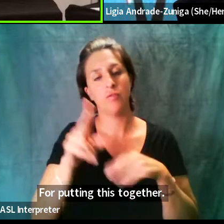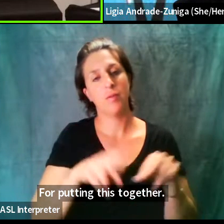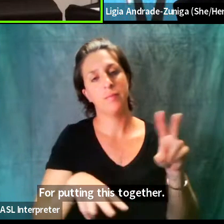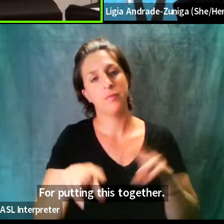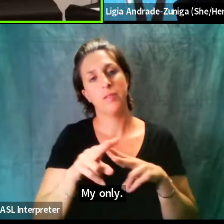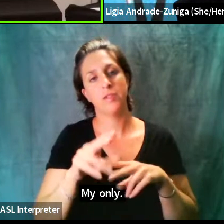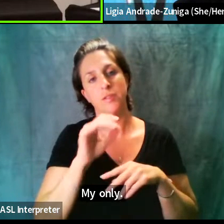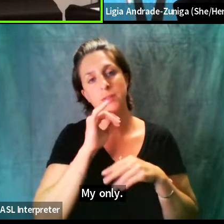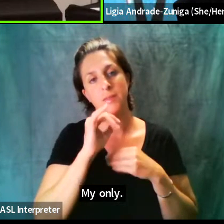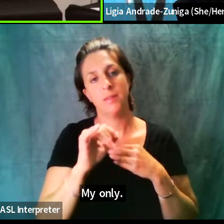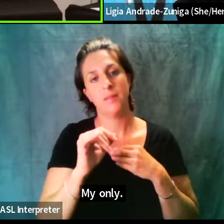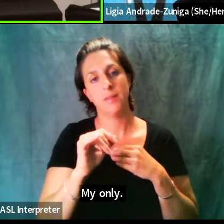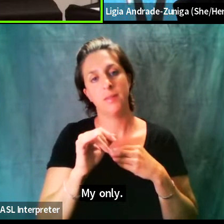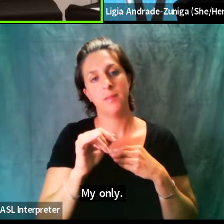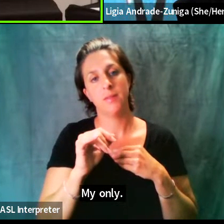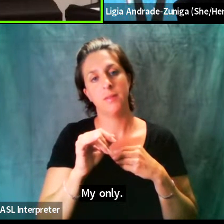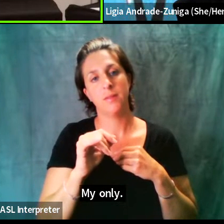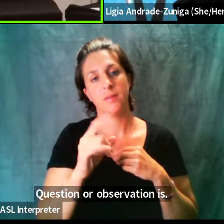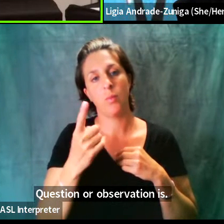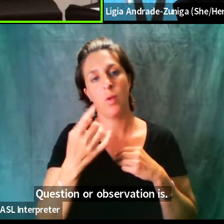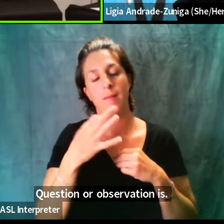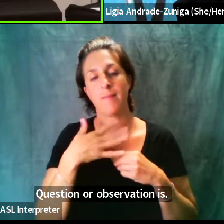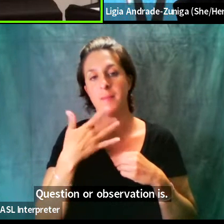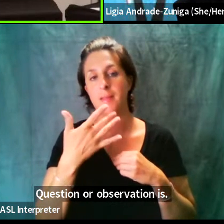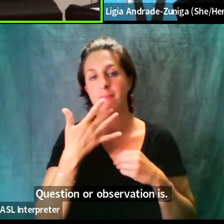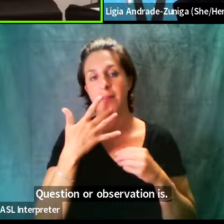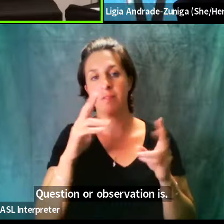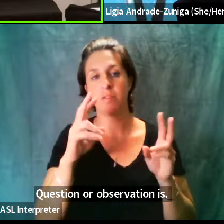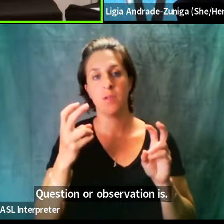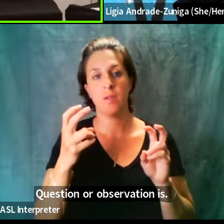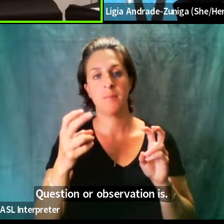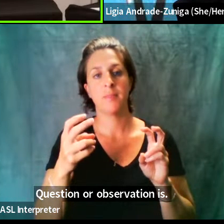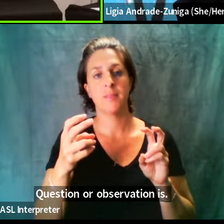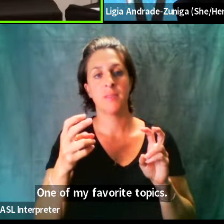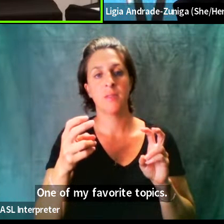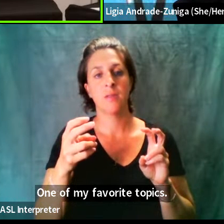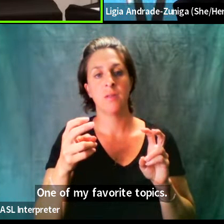is one of my favorite topics is the